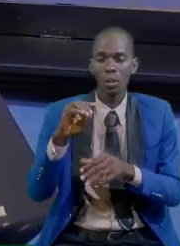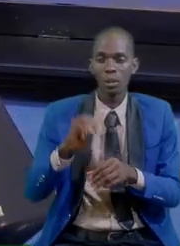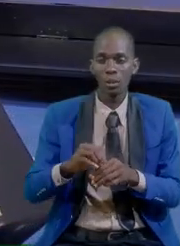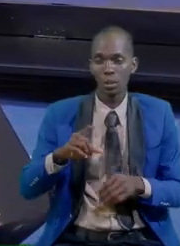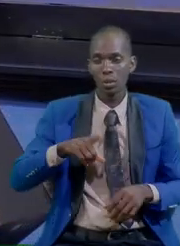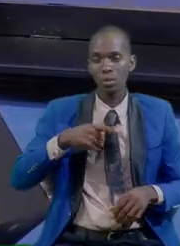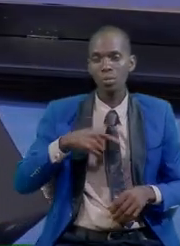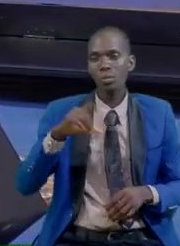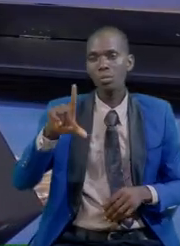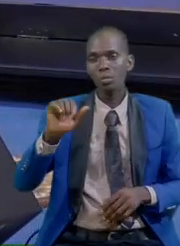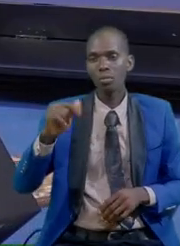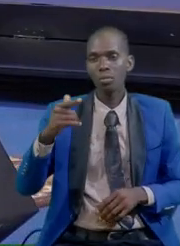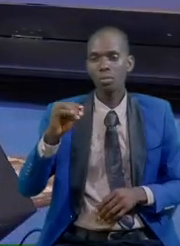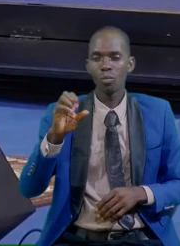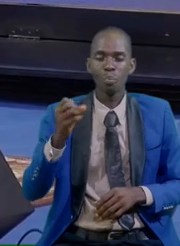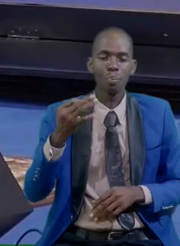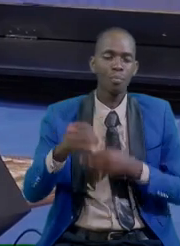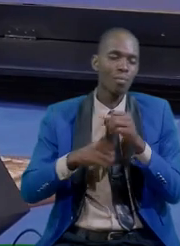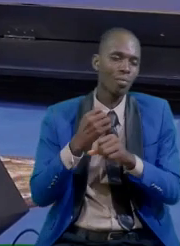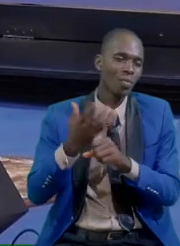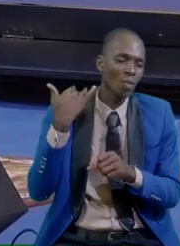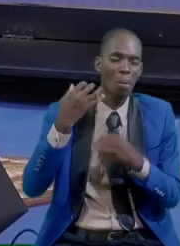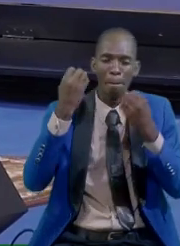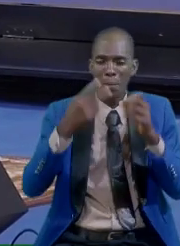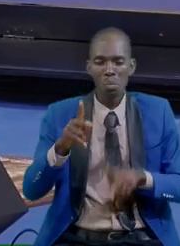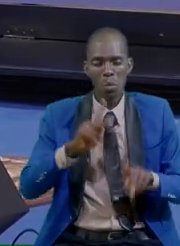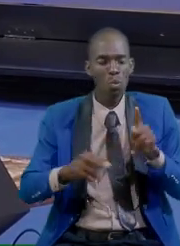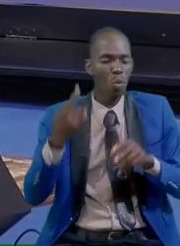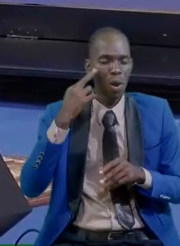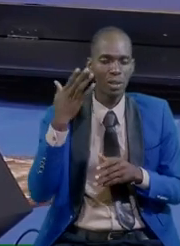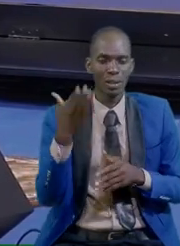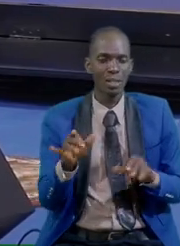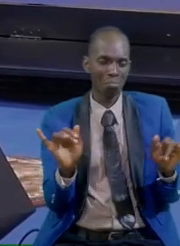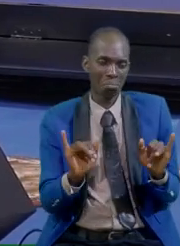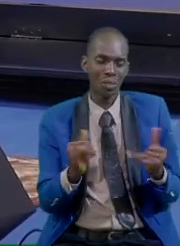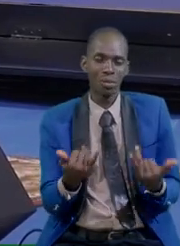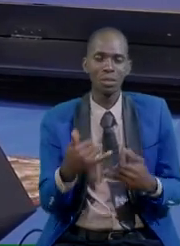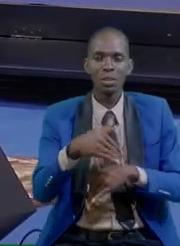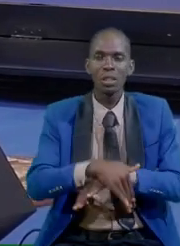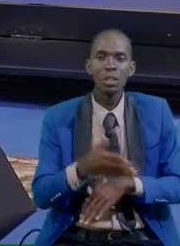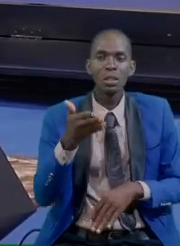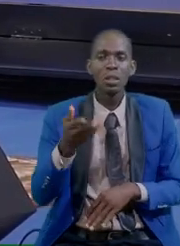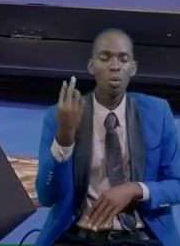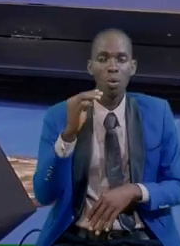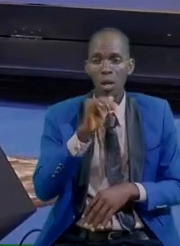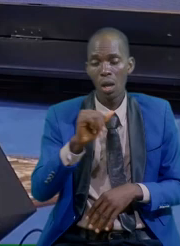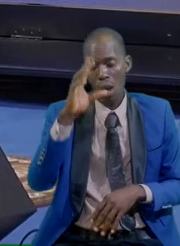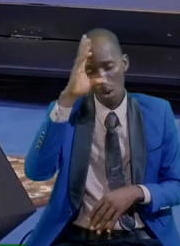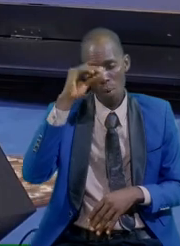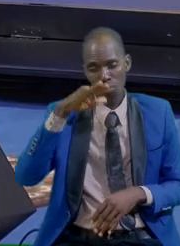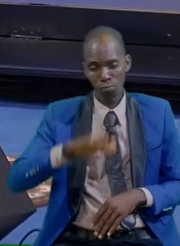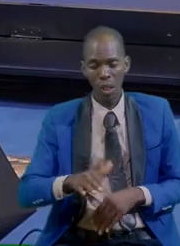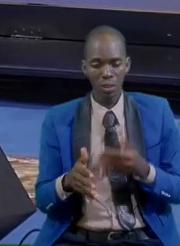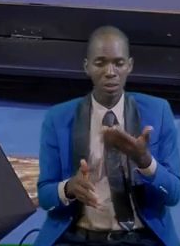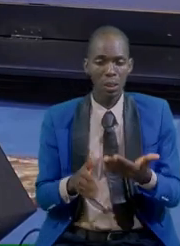ago. And many people were there, just like tonight. And there was a boy there. The mother brought the